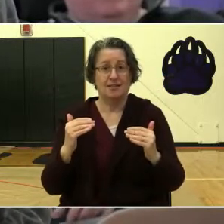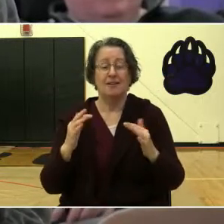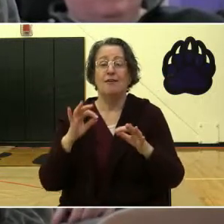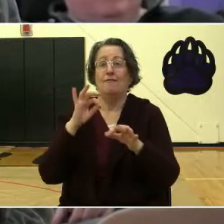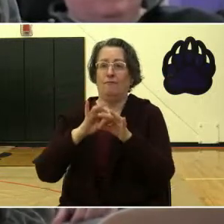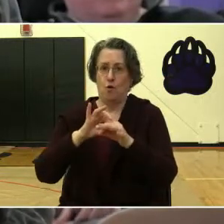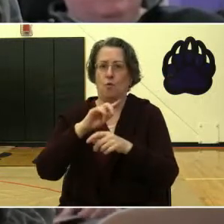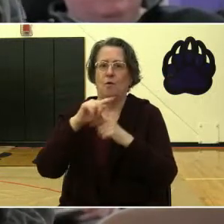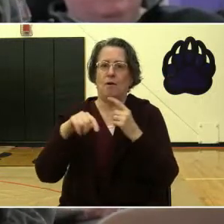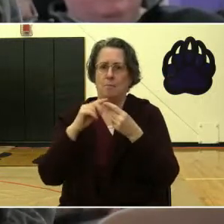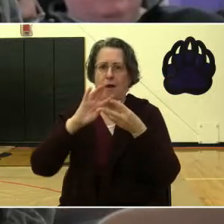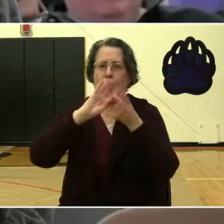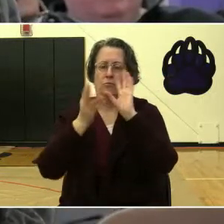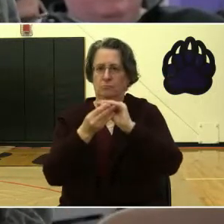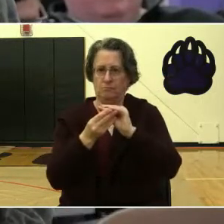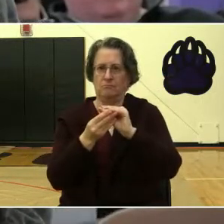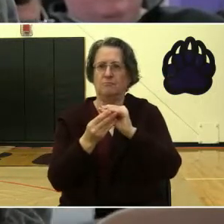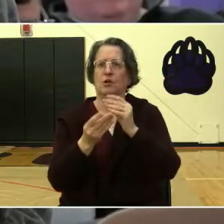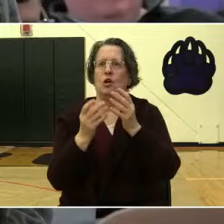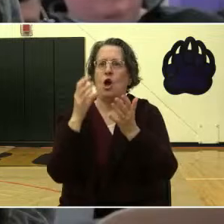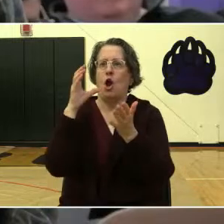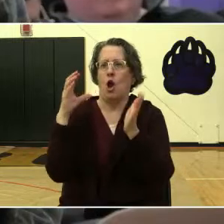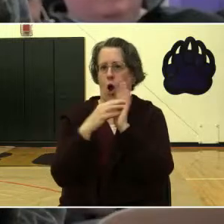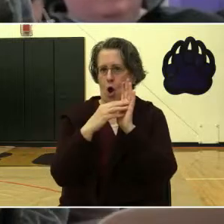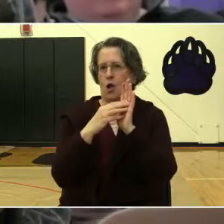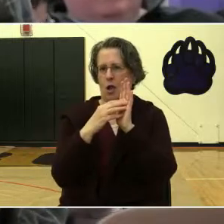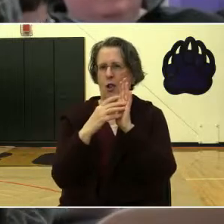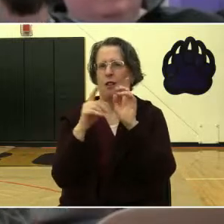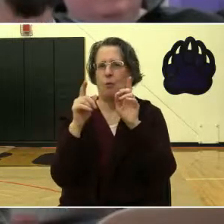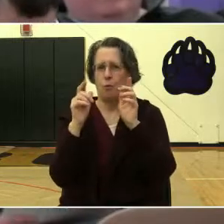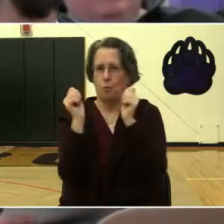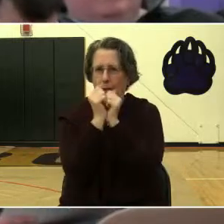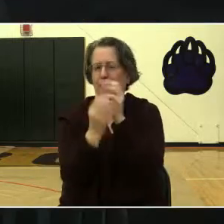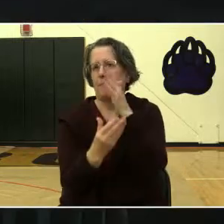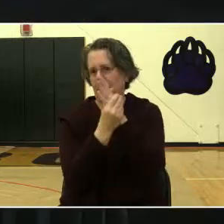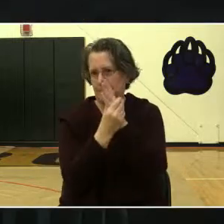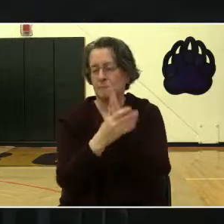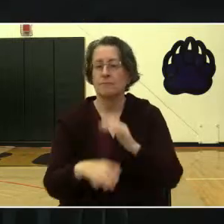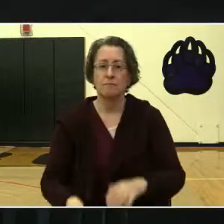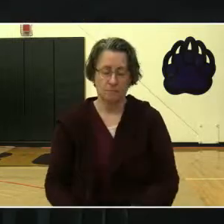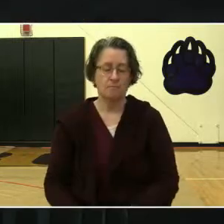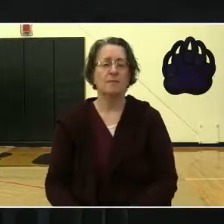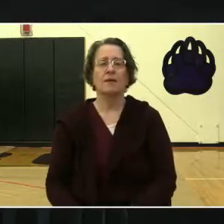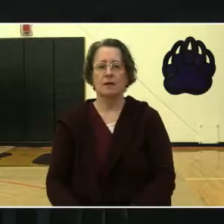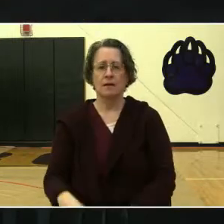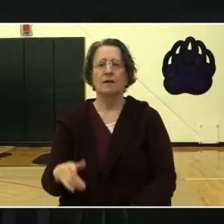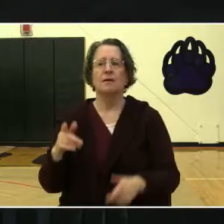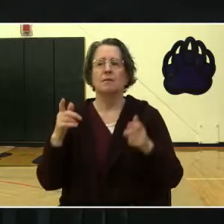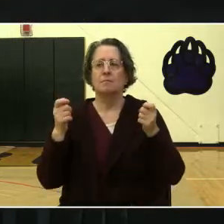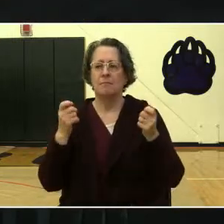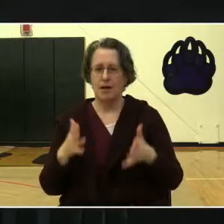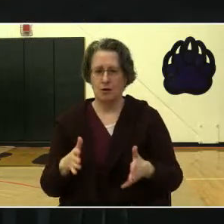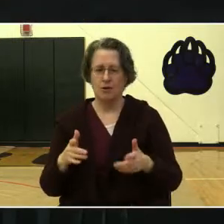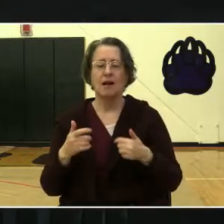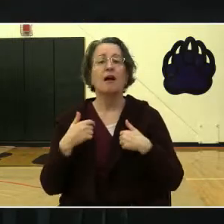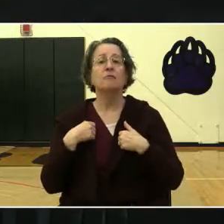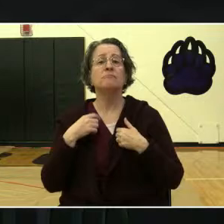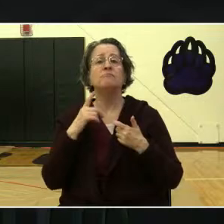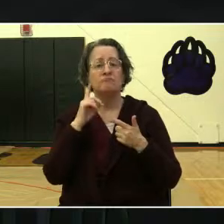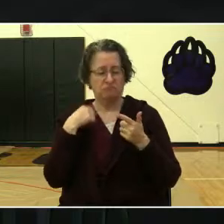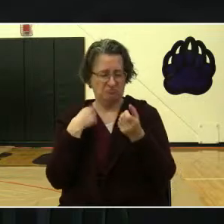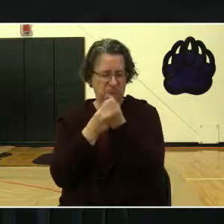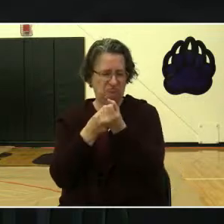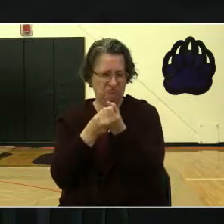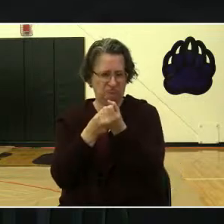article as amended or not amended is that correct I would agree that uh at this time the